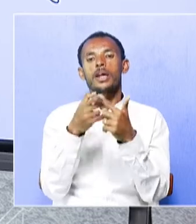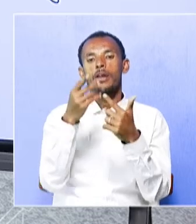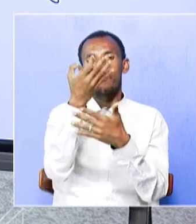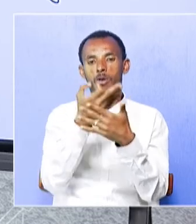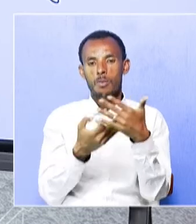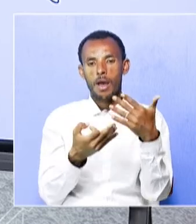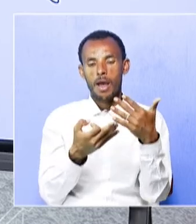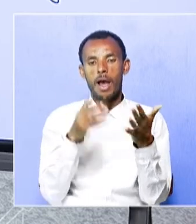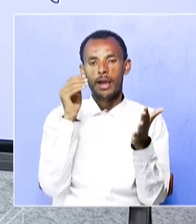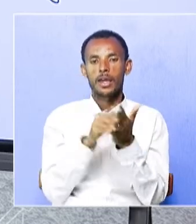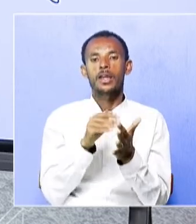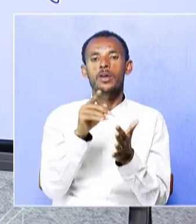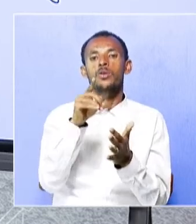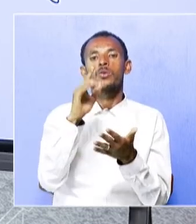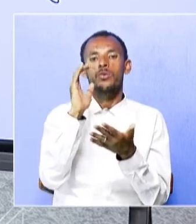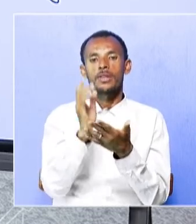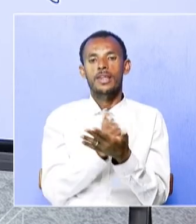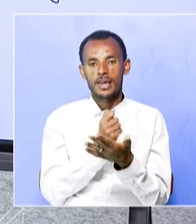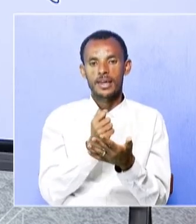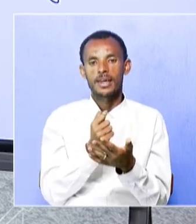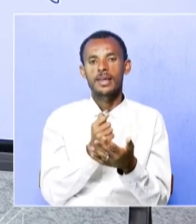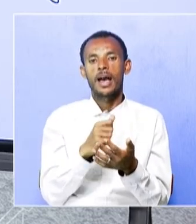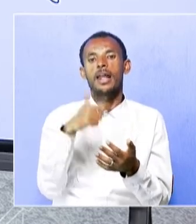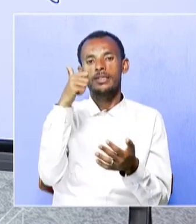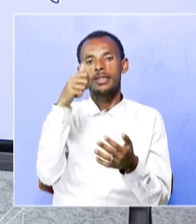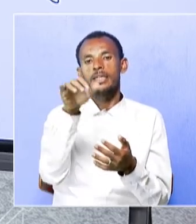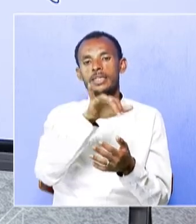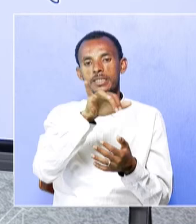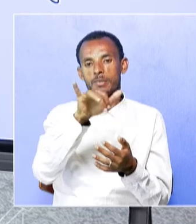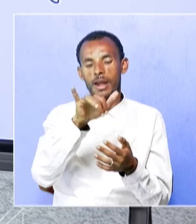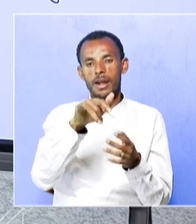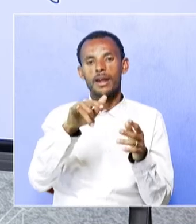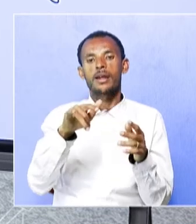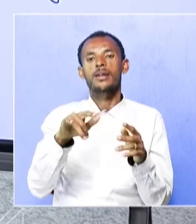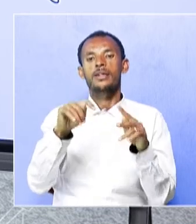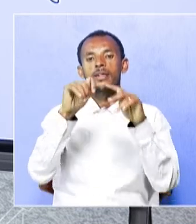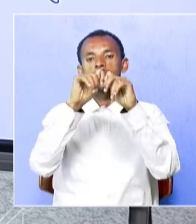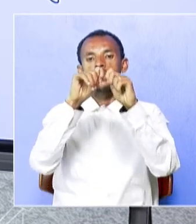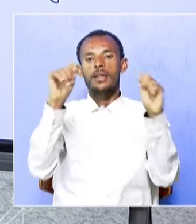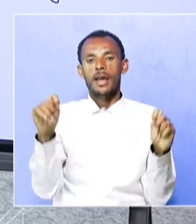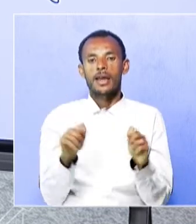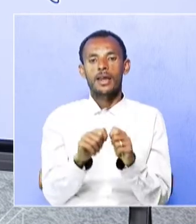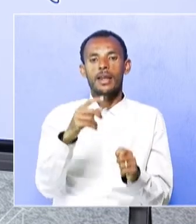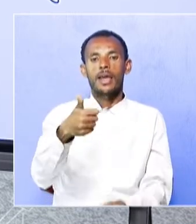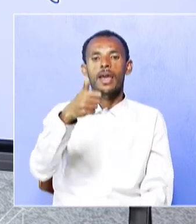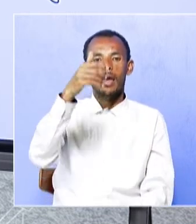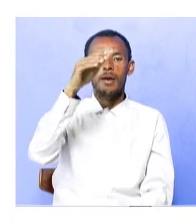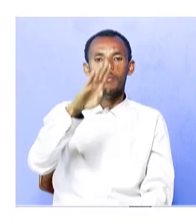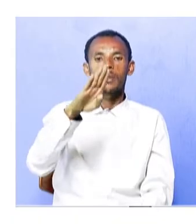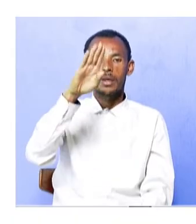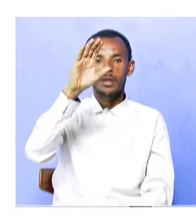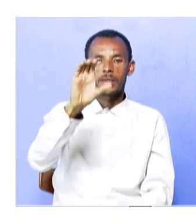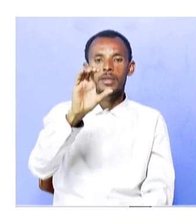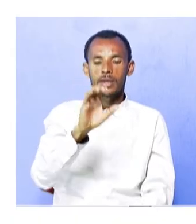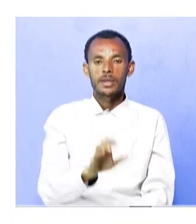formula, again, you need to take another similar triangle, ABC. Again, you can